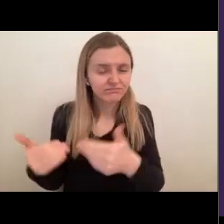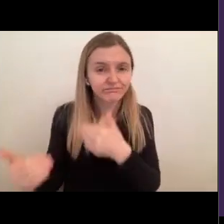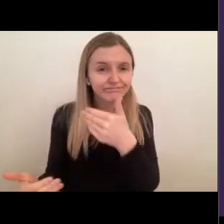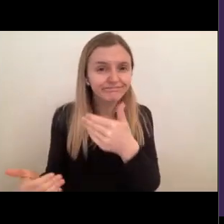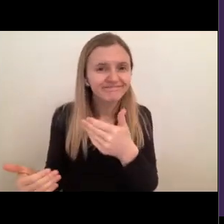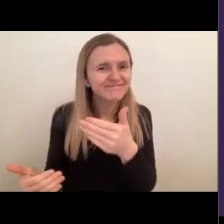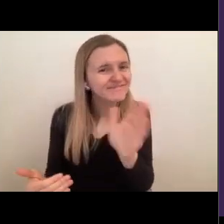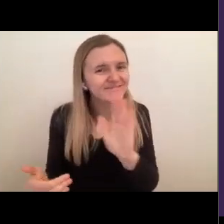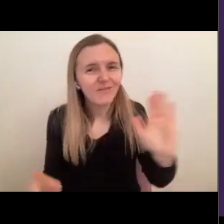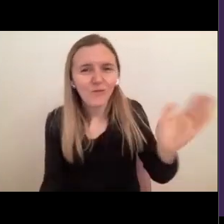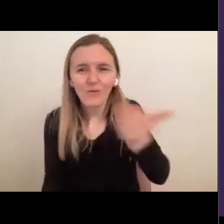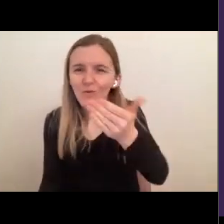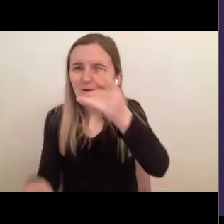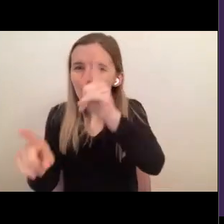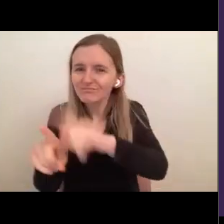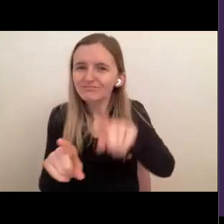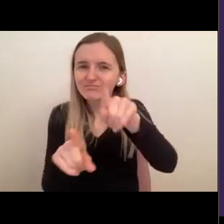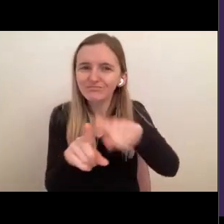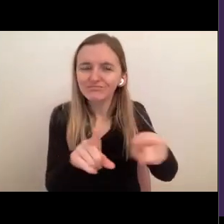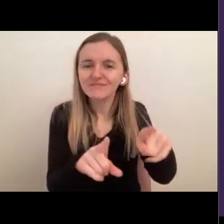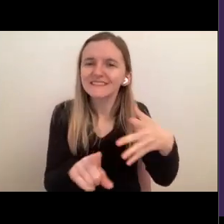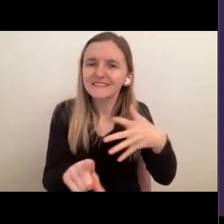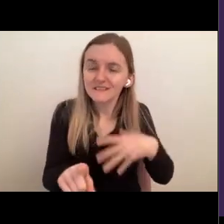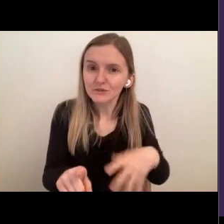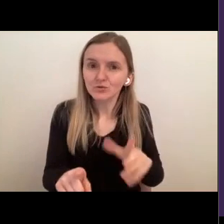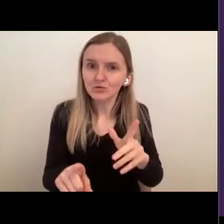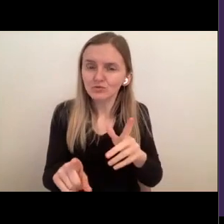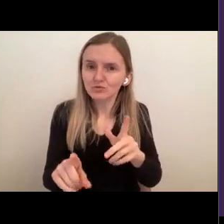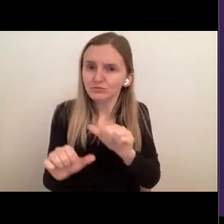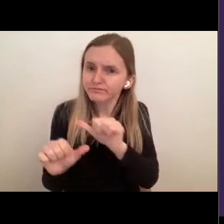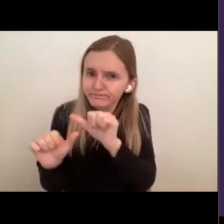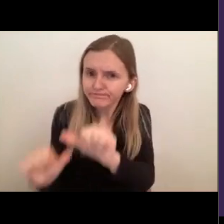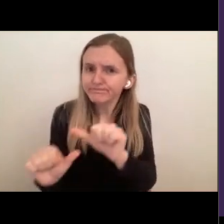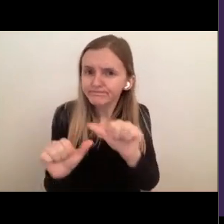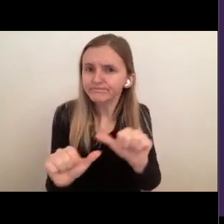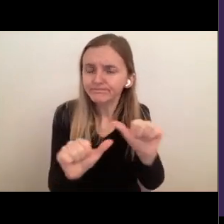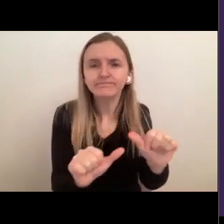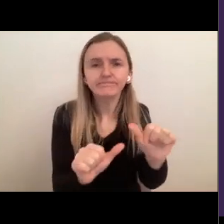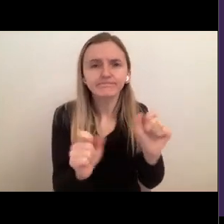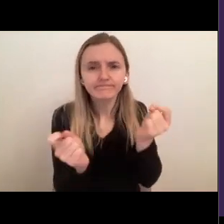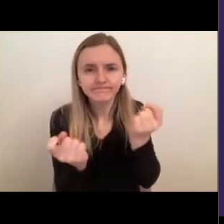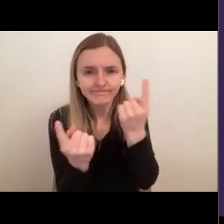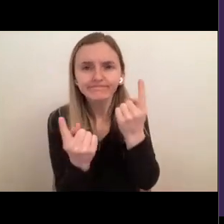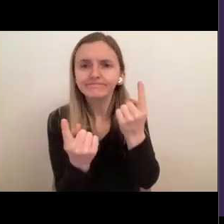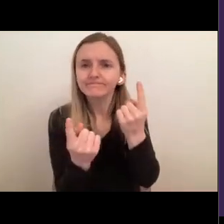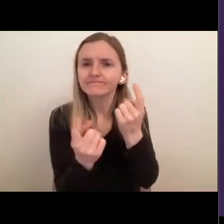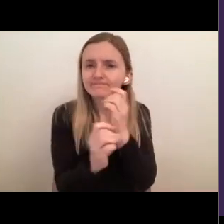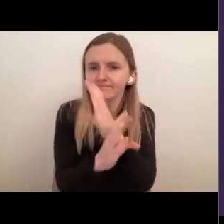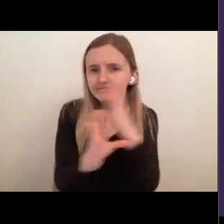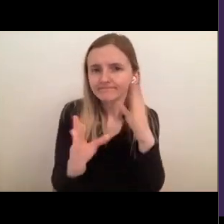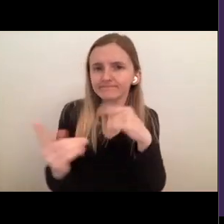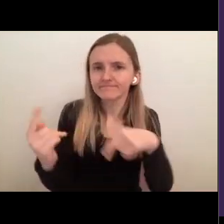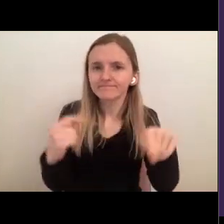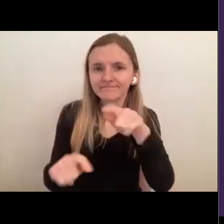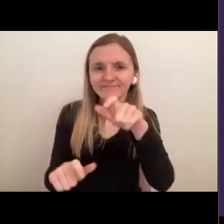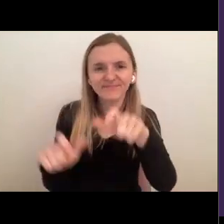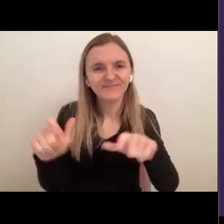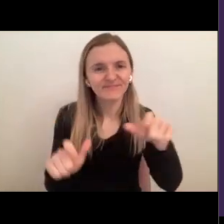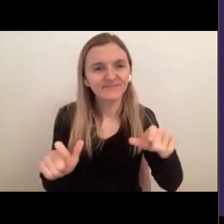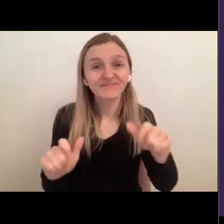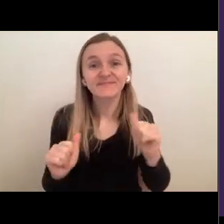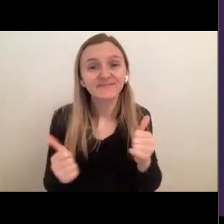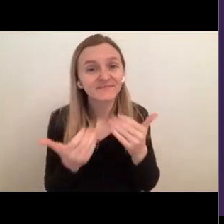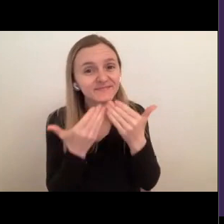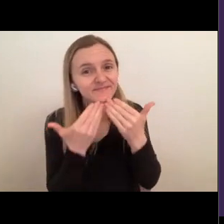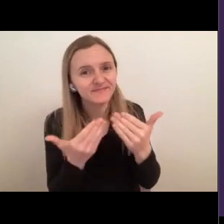world differently, and we should validate everybody's experience. Thank you, Carrie.